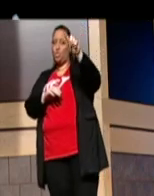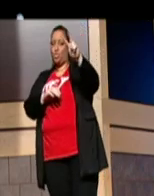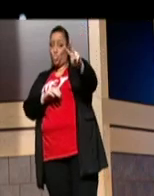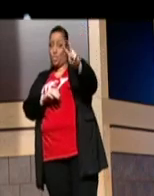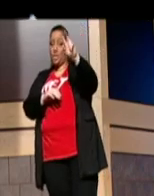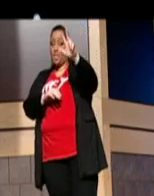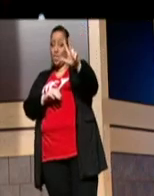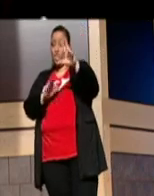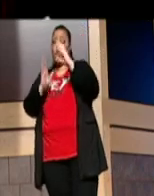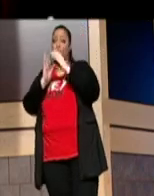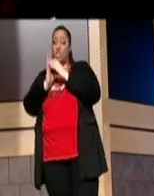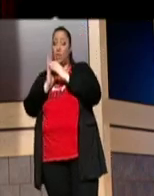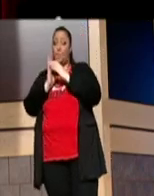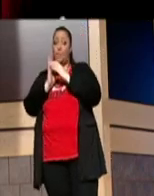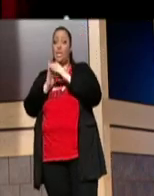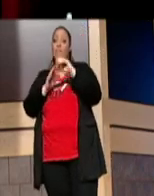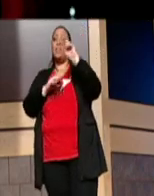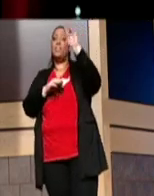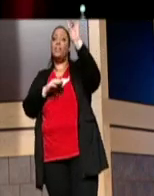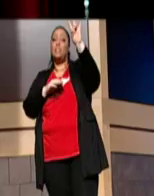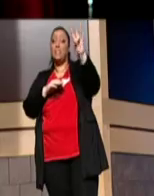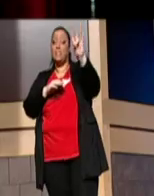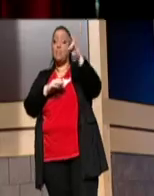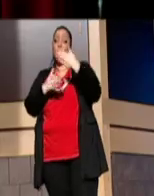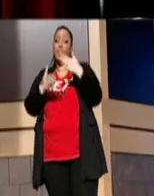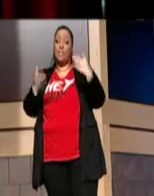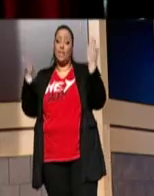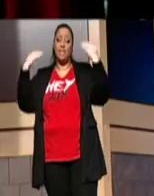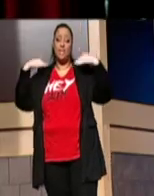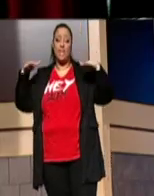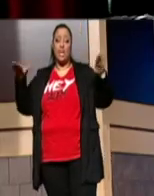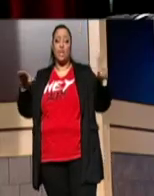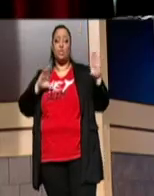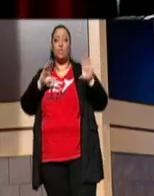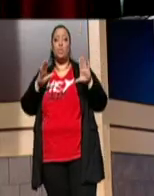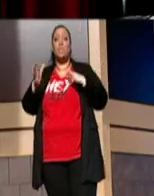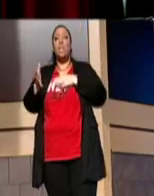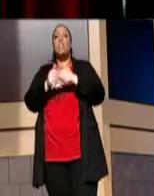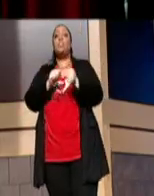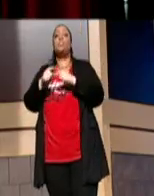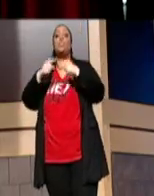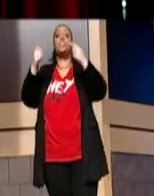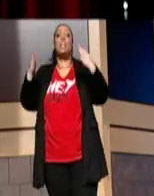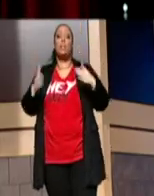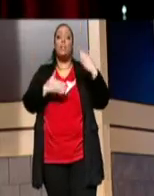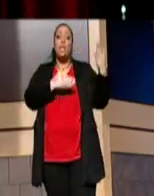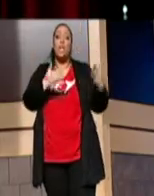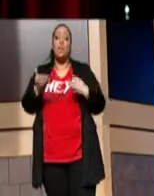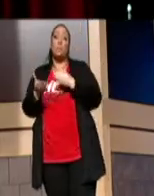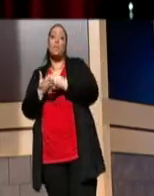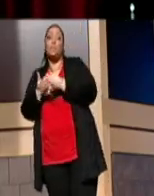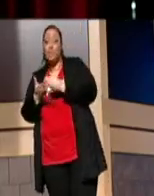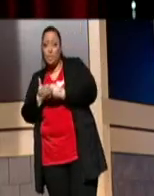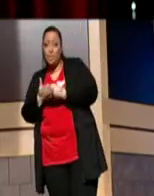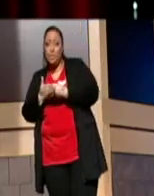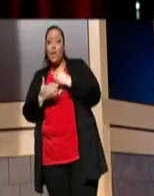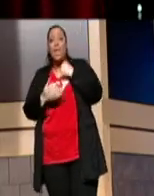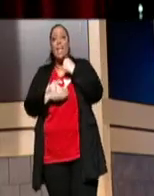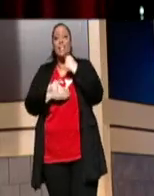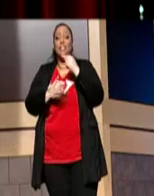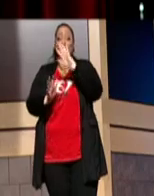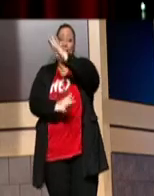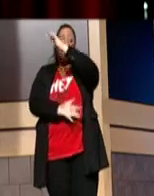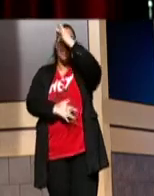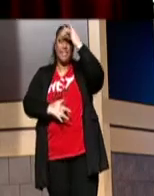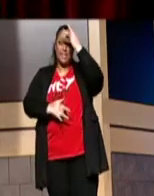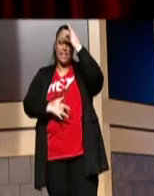chapter. Mm-hmm. And there's seven things the angel does. The angel destroys the enemy, brings prosperity, and it says, take sickness out